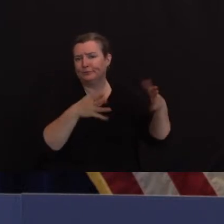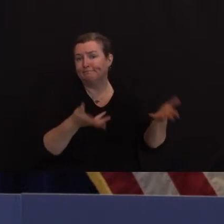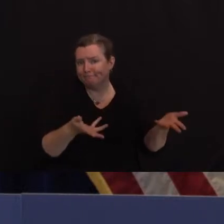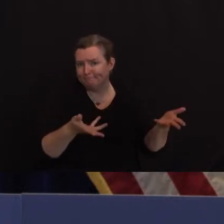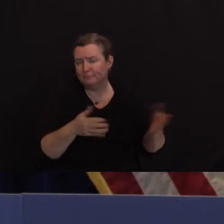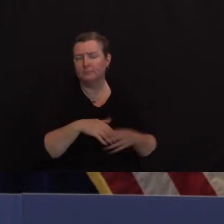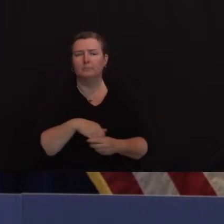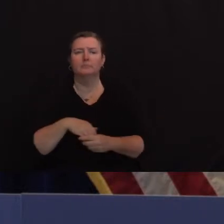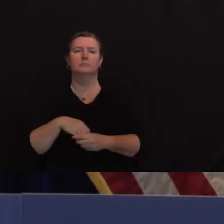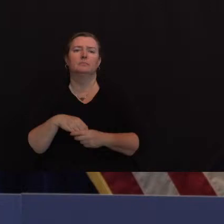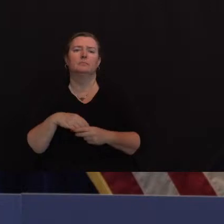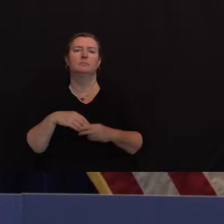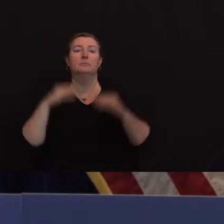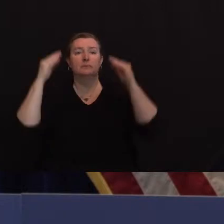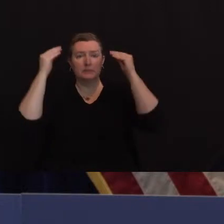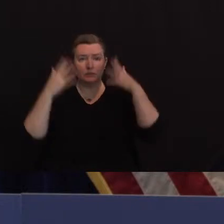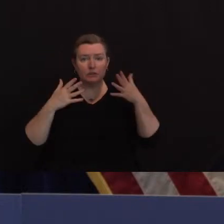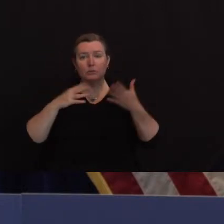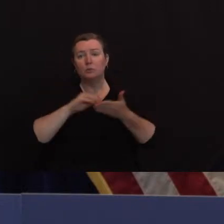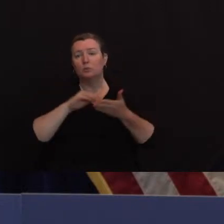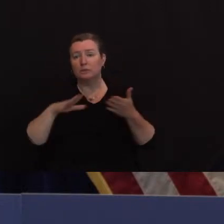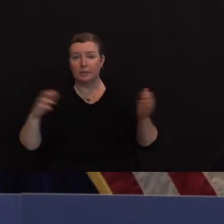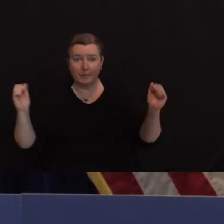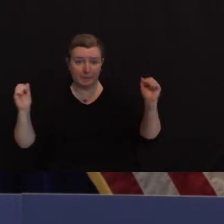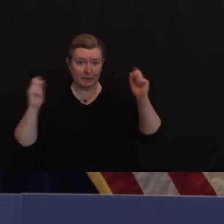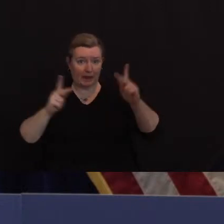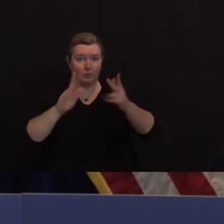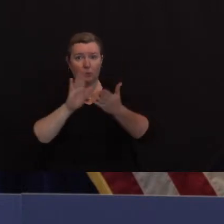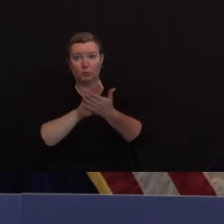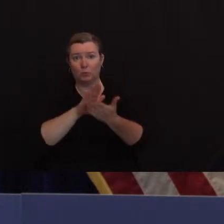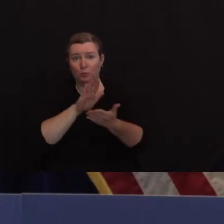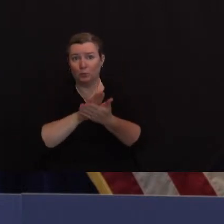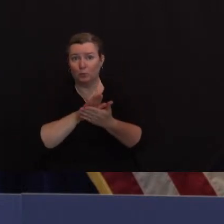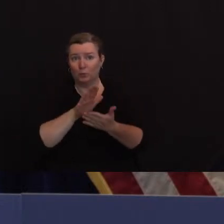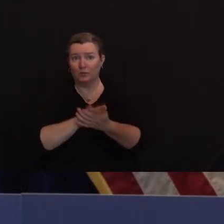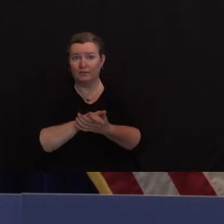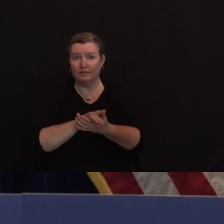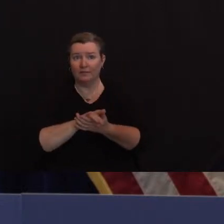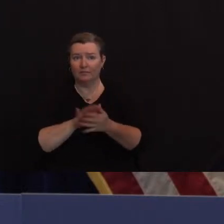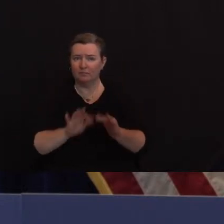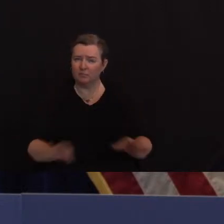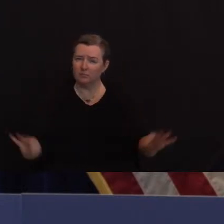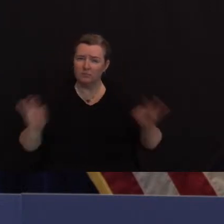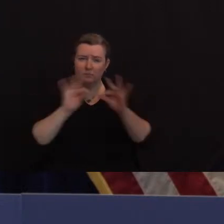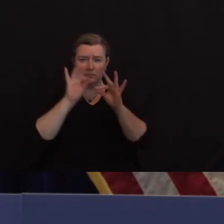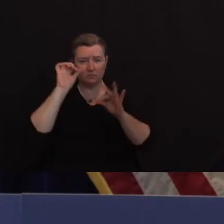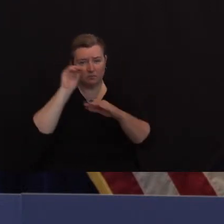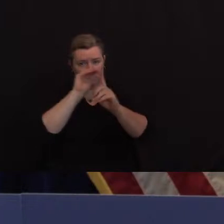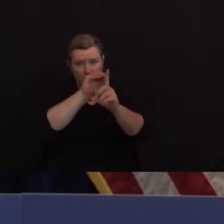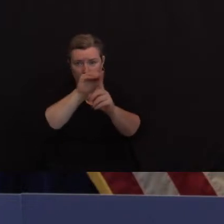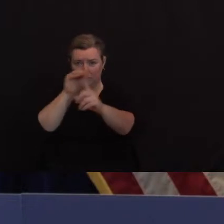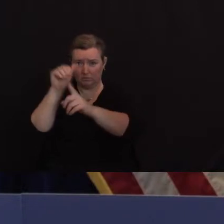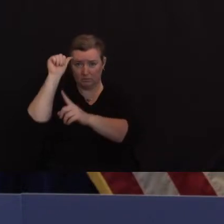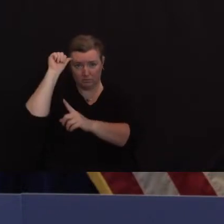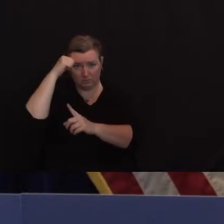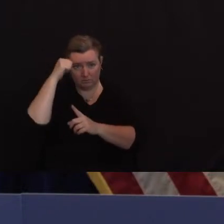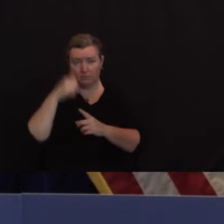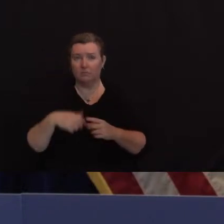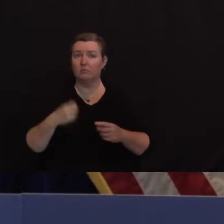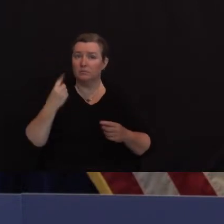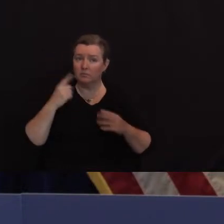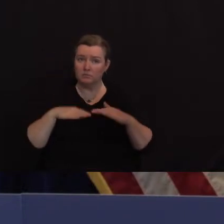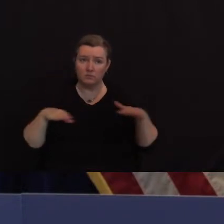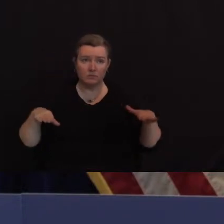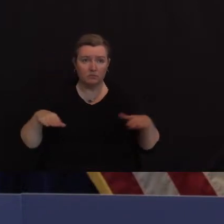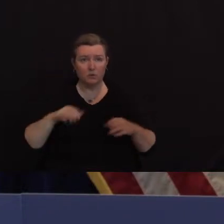instruction, it is important to remember this return to school season is like no other. Everyone must take COVID-19